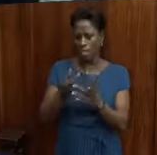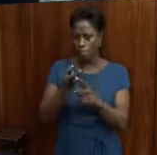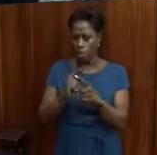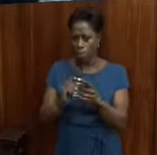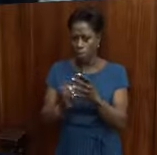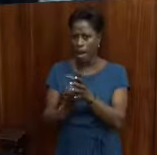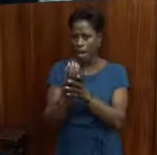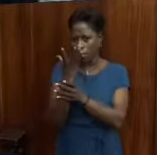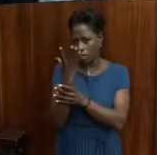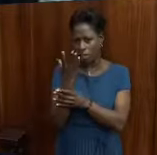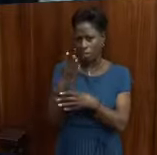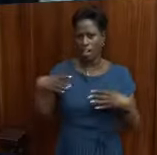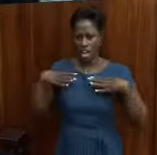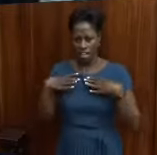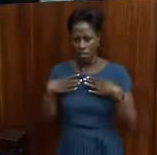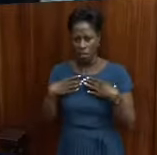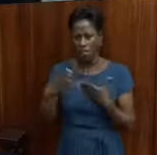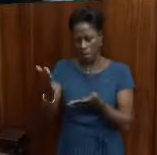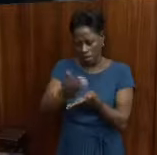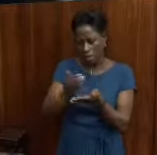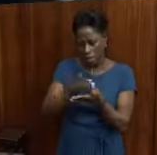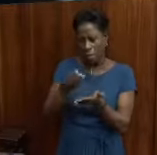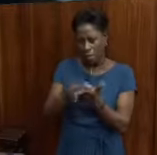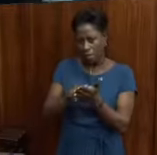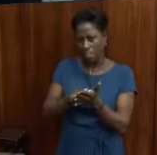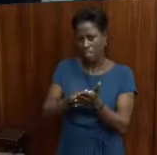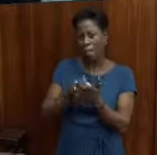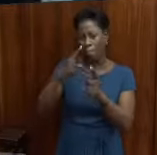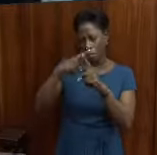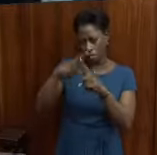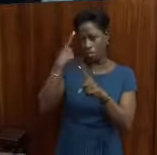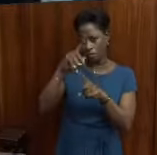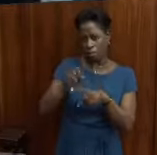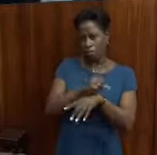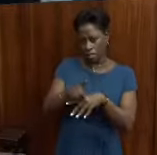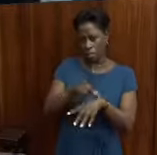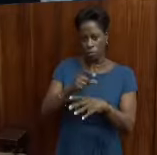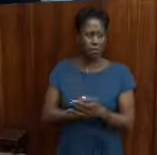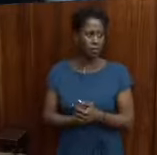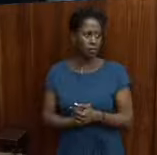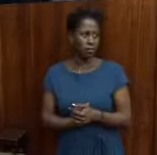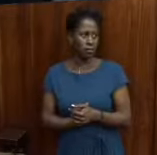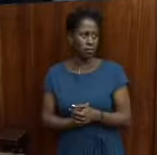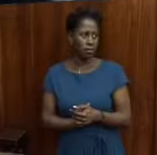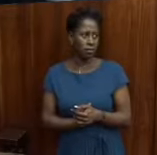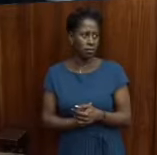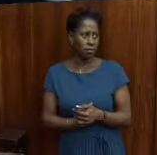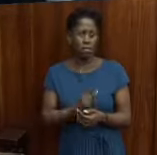5.1%. Consistent with the general recovery of the domestic economy, there was an increase in the number of persons employed